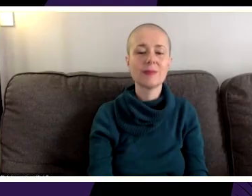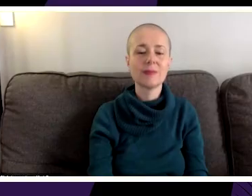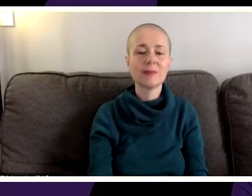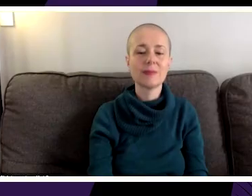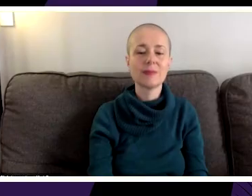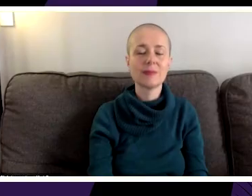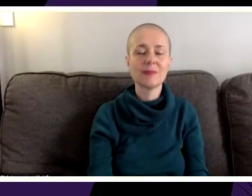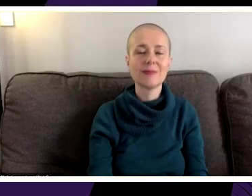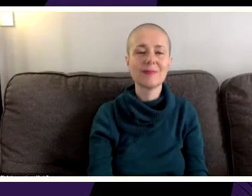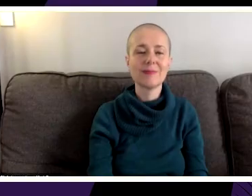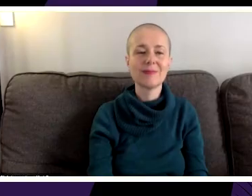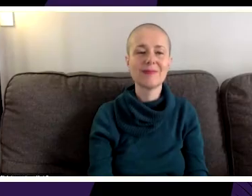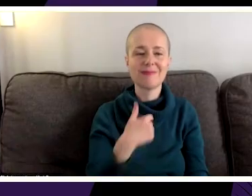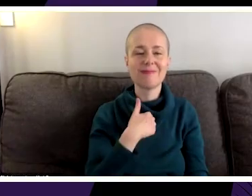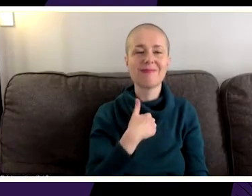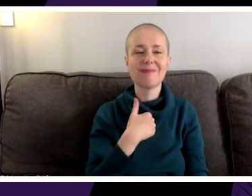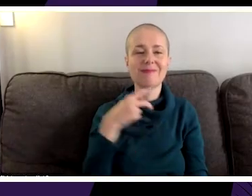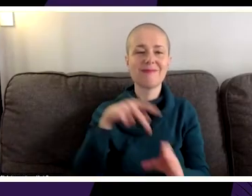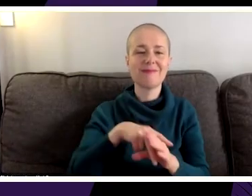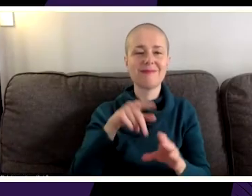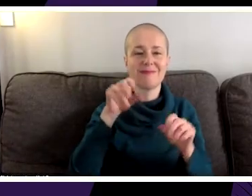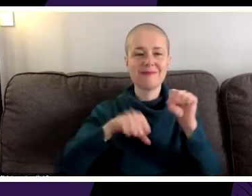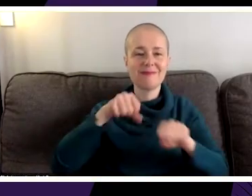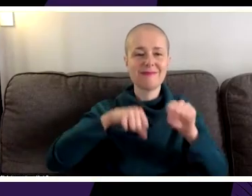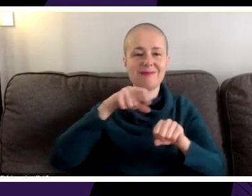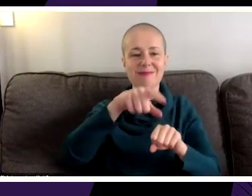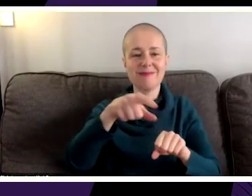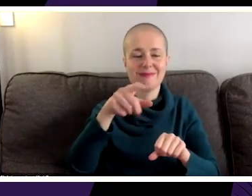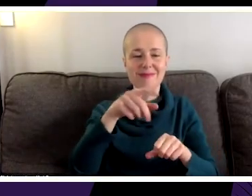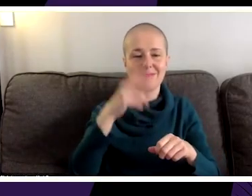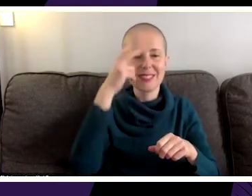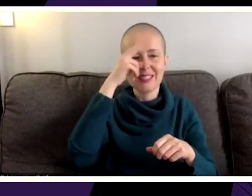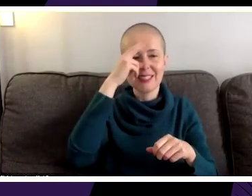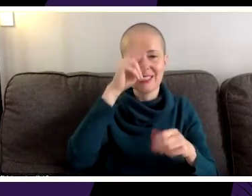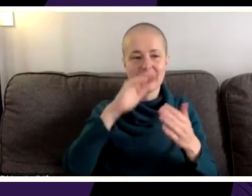That is me going through the streets of Mexico City.